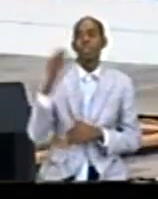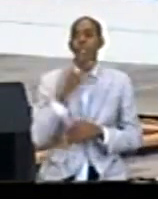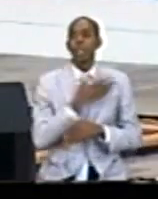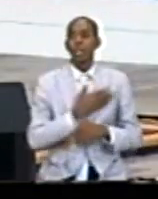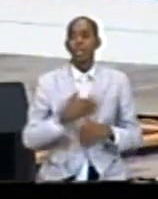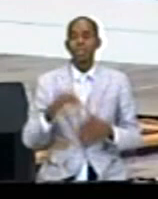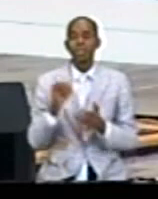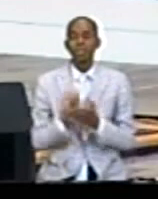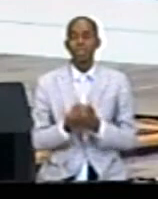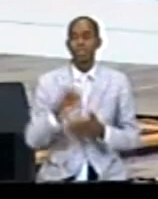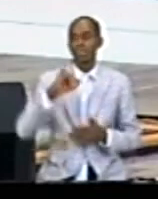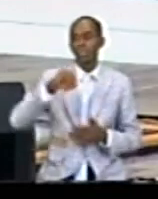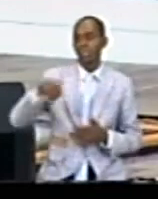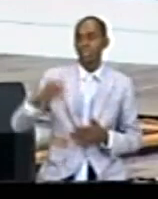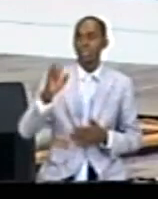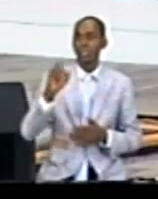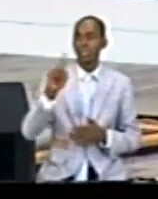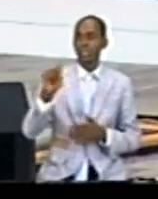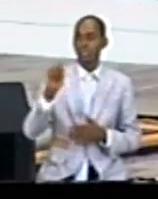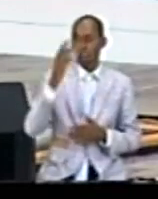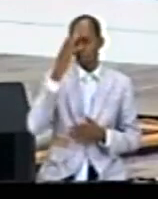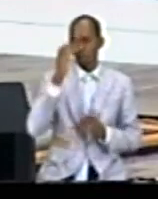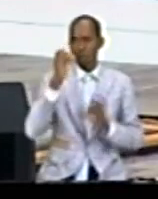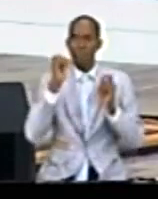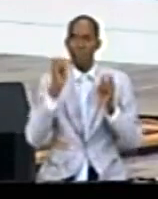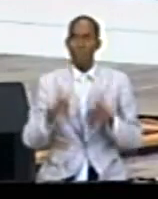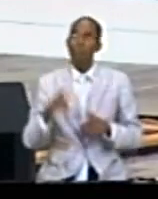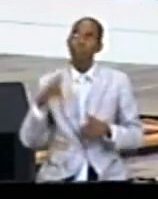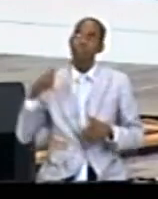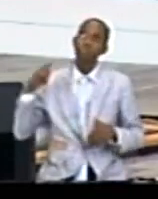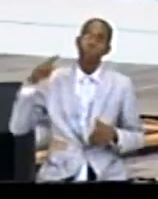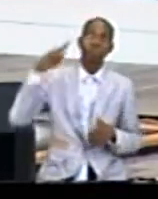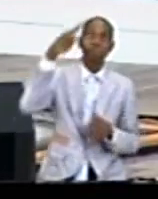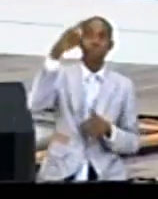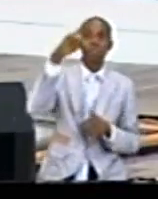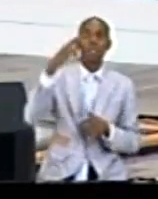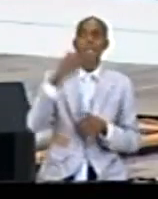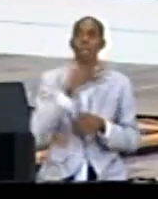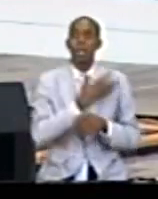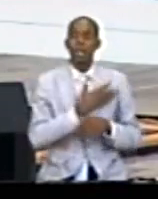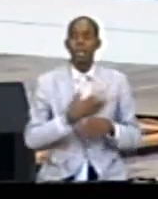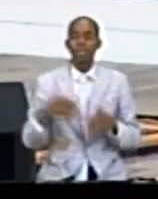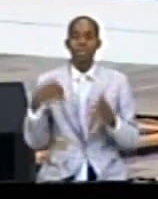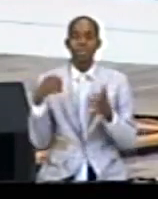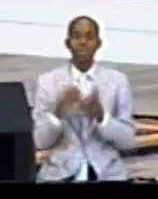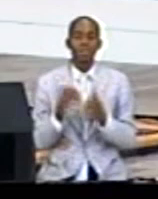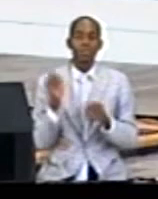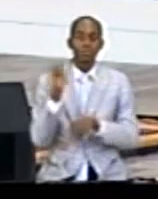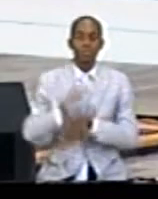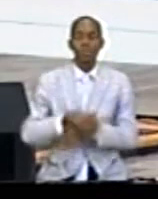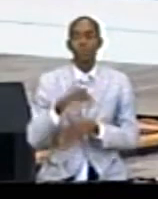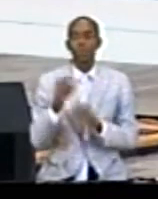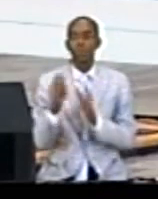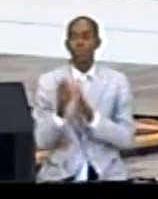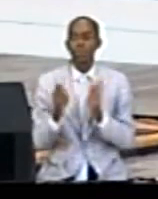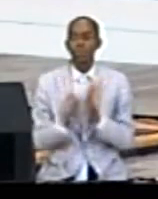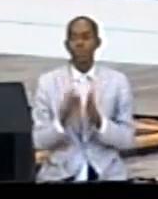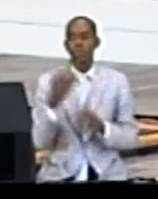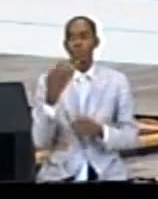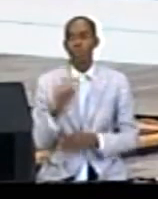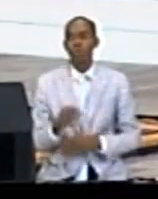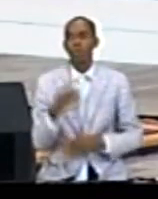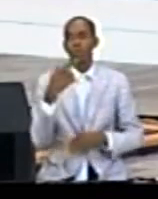thrown up, and it goes up, and it overcomes the law of gravity. There is